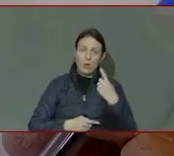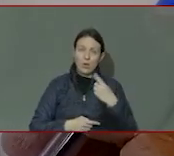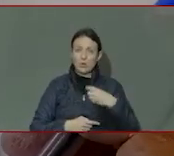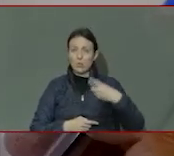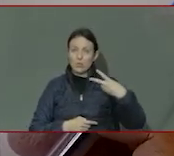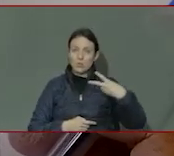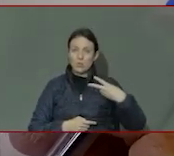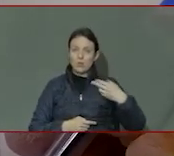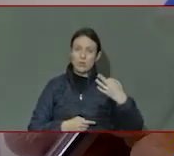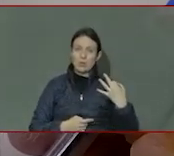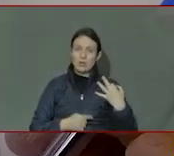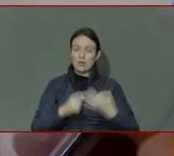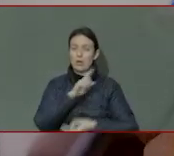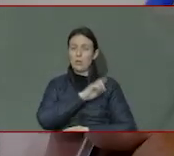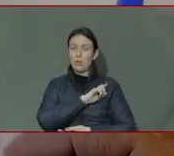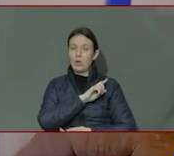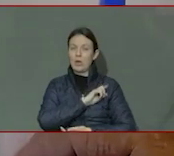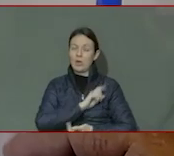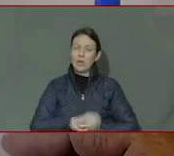it 3?